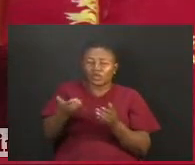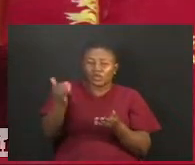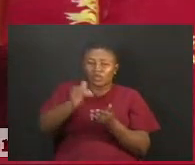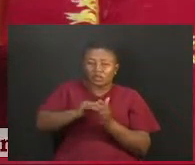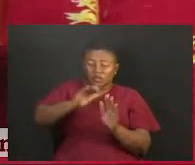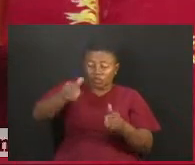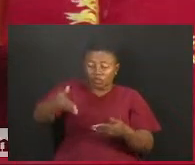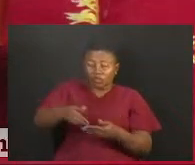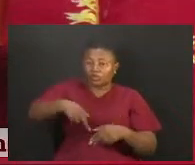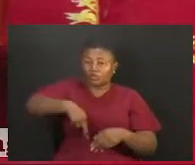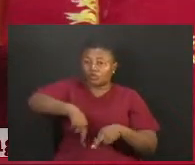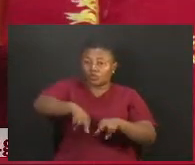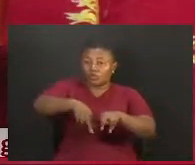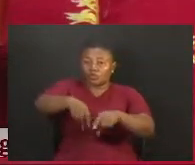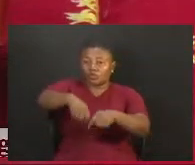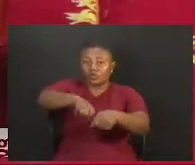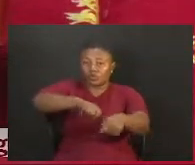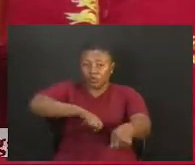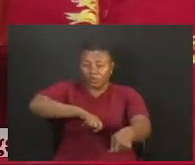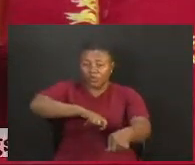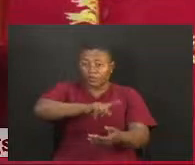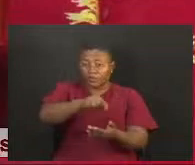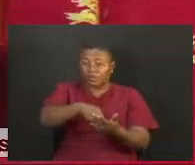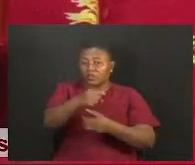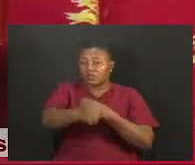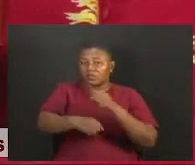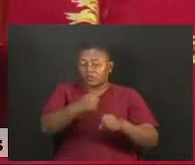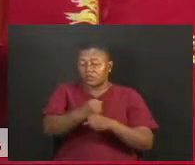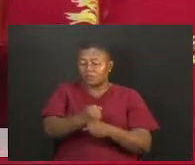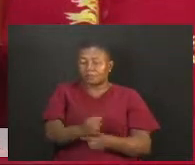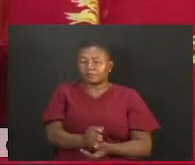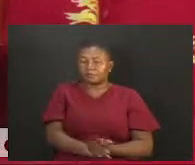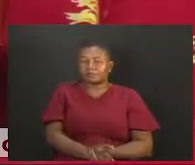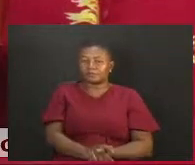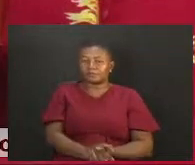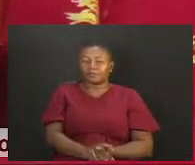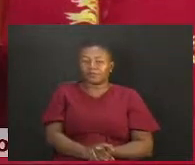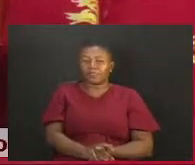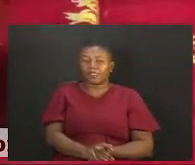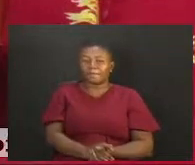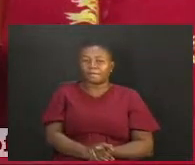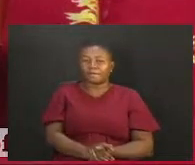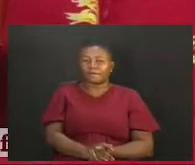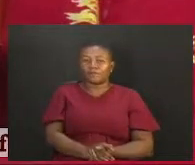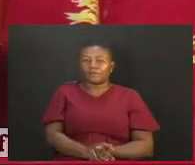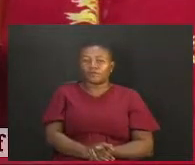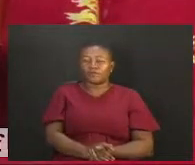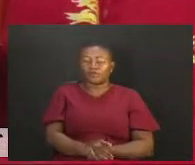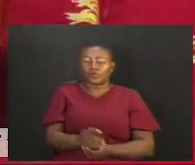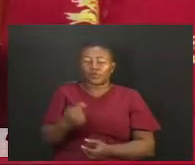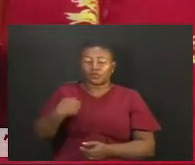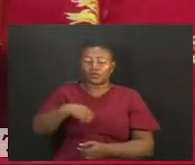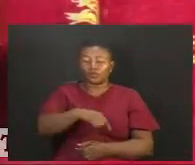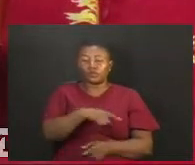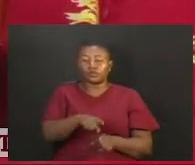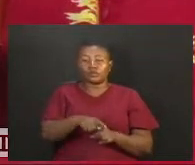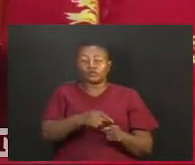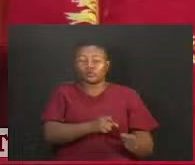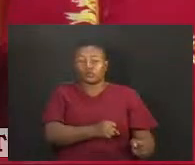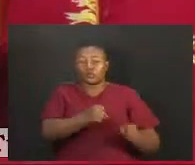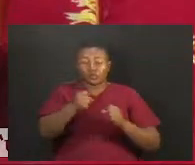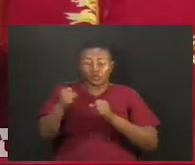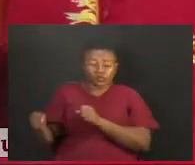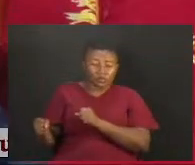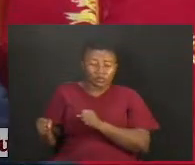this year as part of the big push. Right, Honorable Speaker, we will also strengthen the legal and regulatory